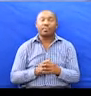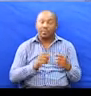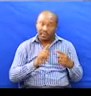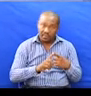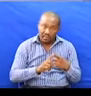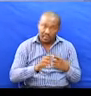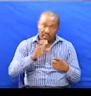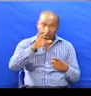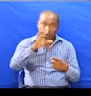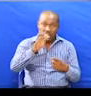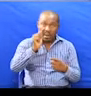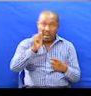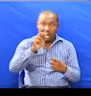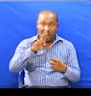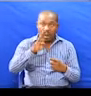oxygen,